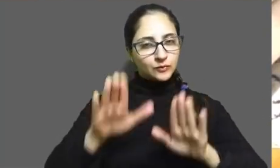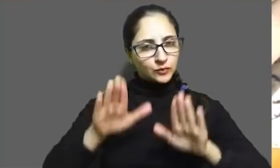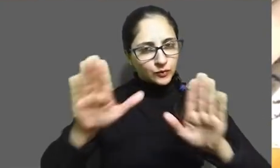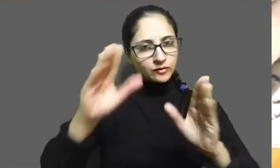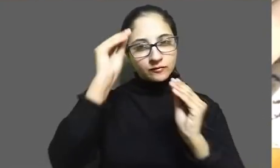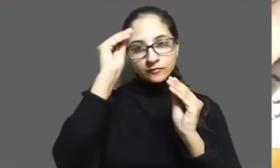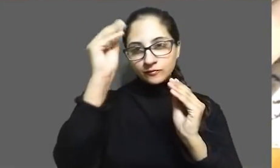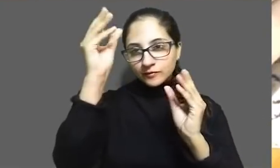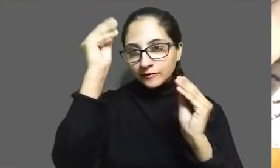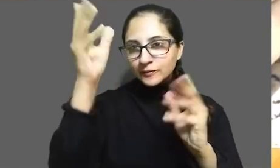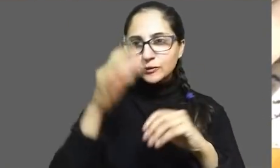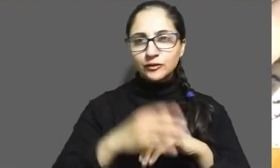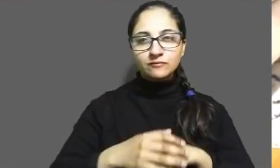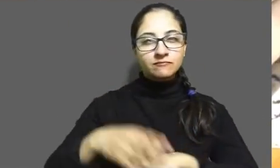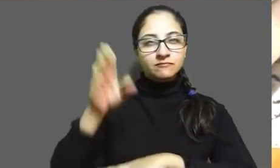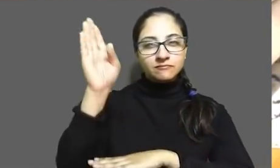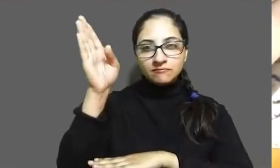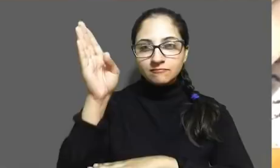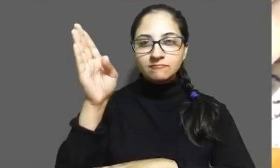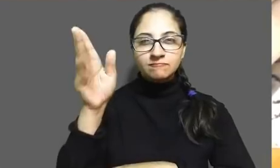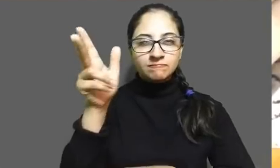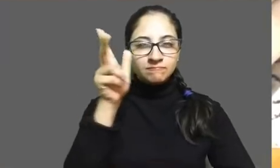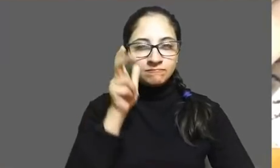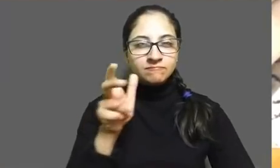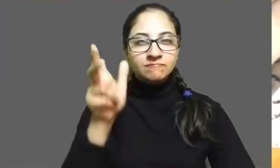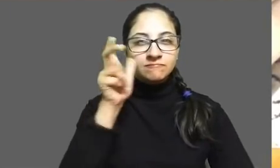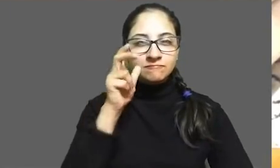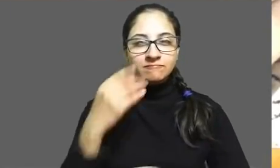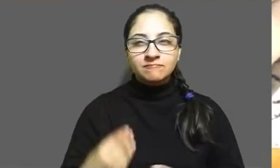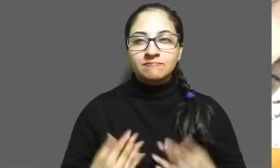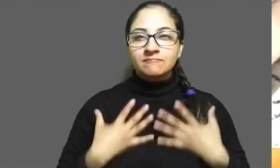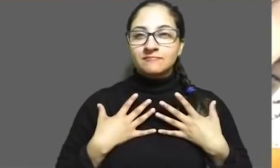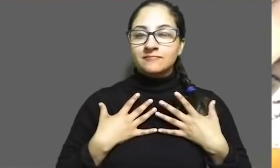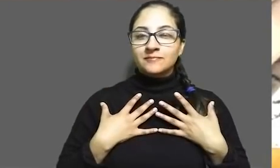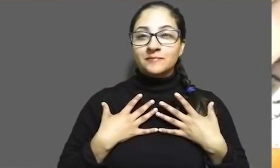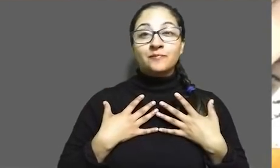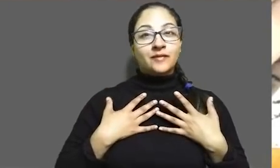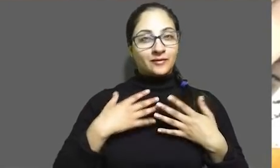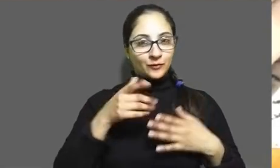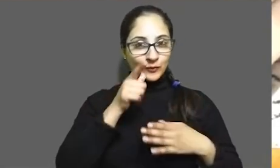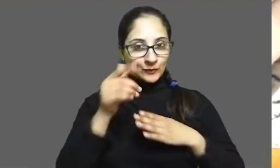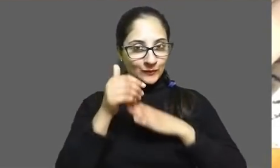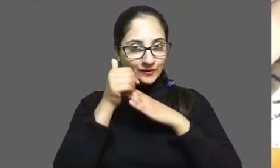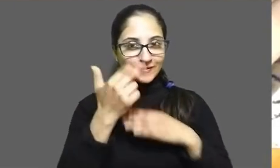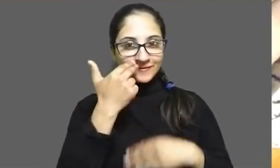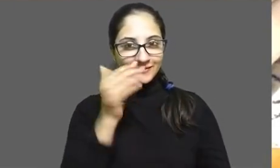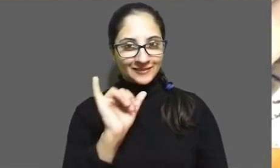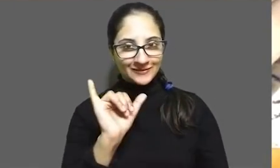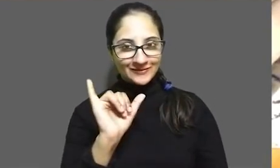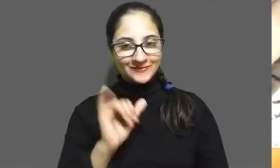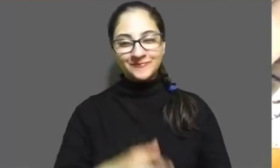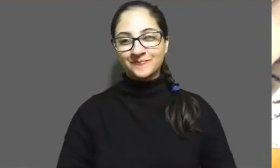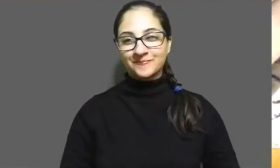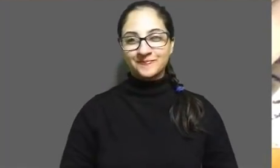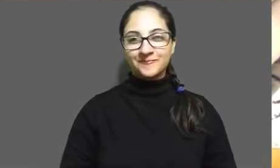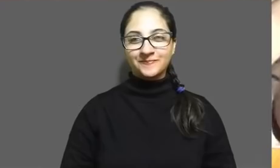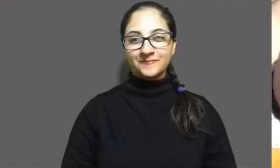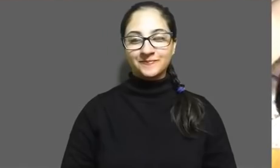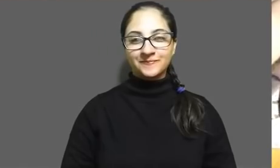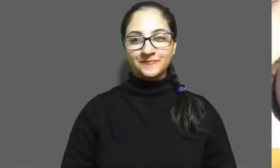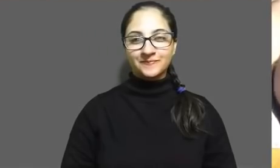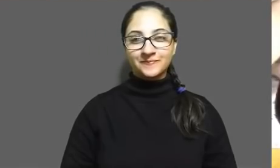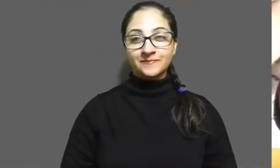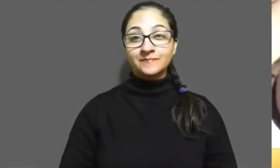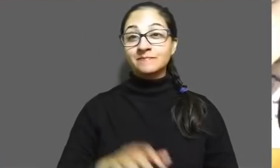and engaging, inspiring, and sometimes funny hosts. And one thing we love to do is to check out